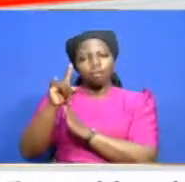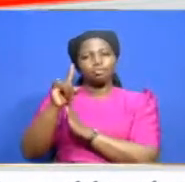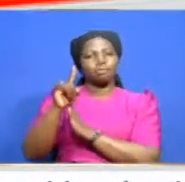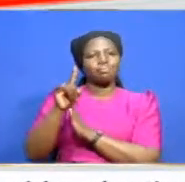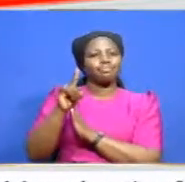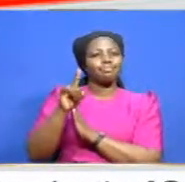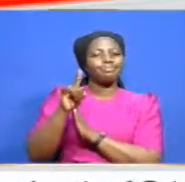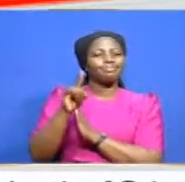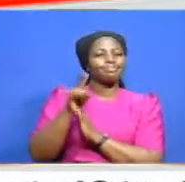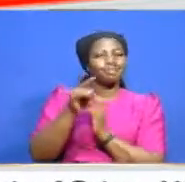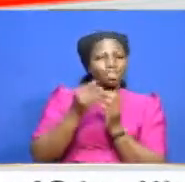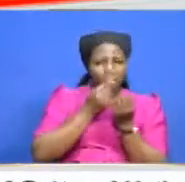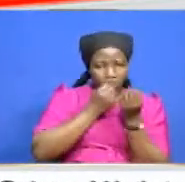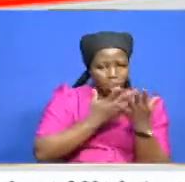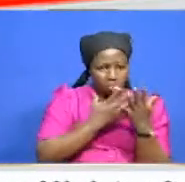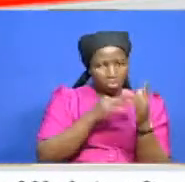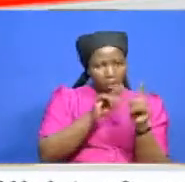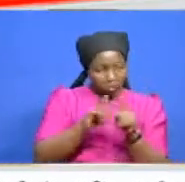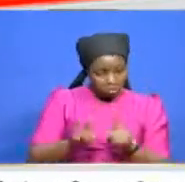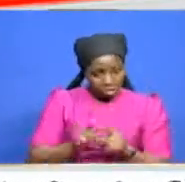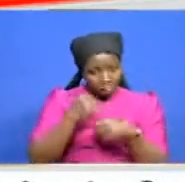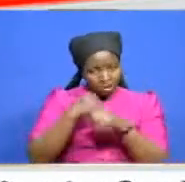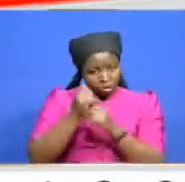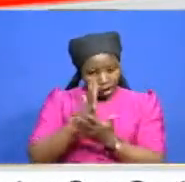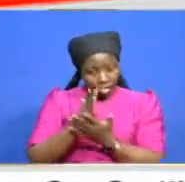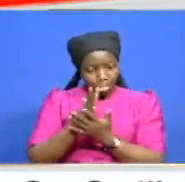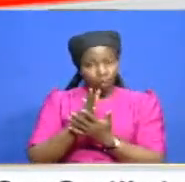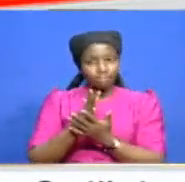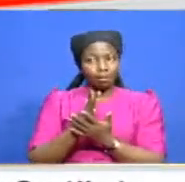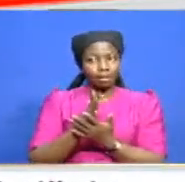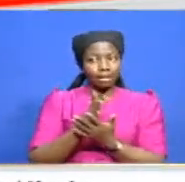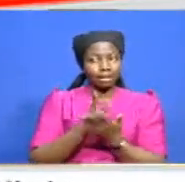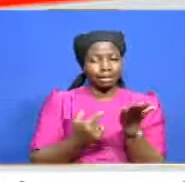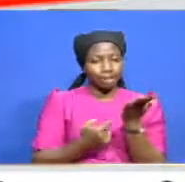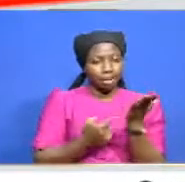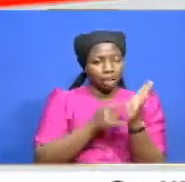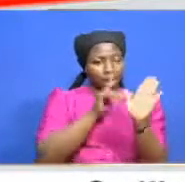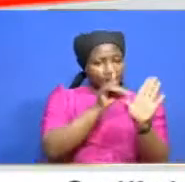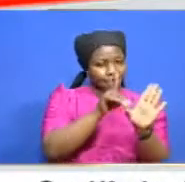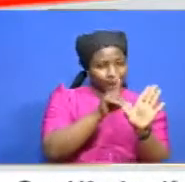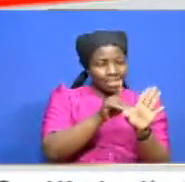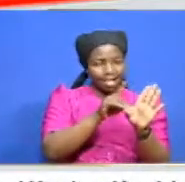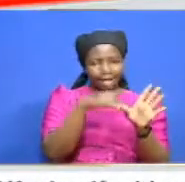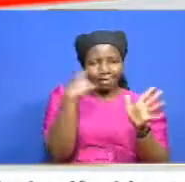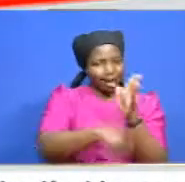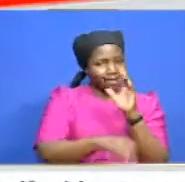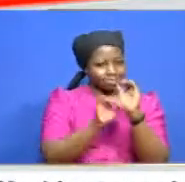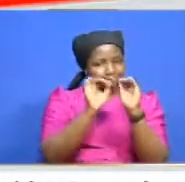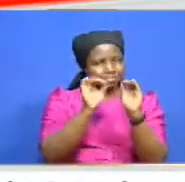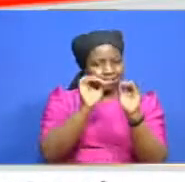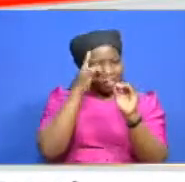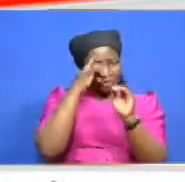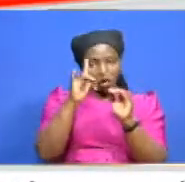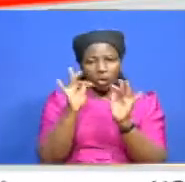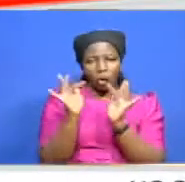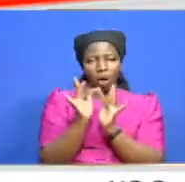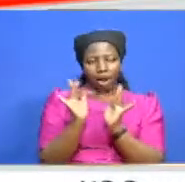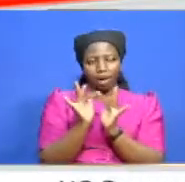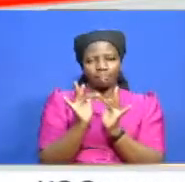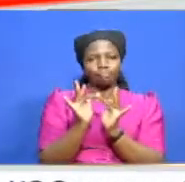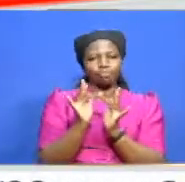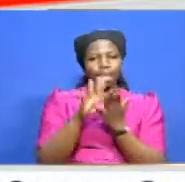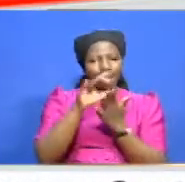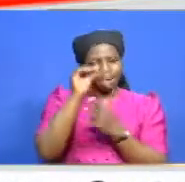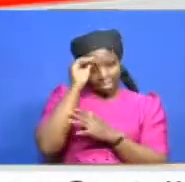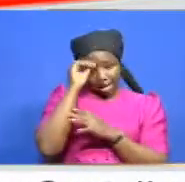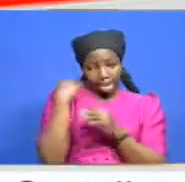rate appropriate devices for the digital devices for online learning. Number two is about